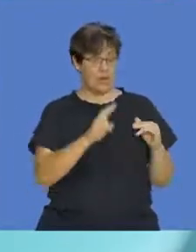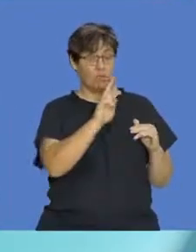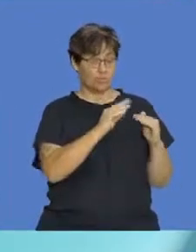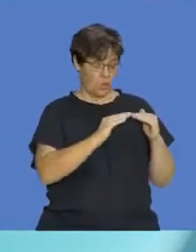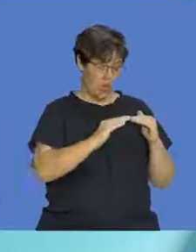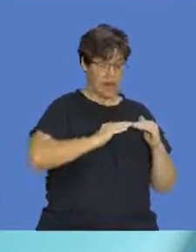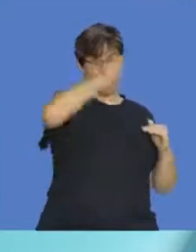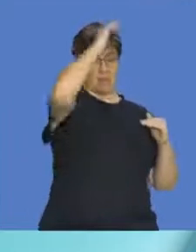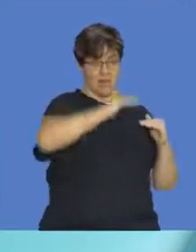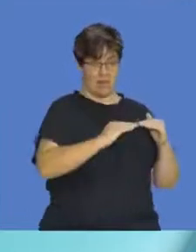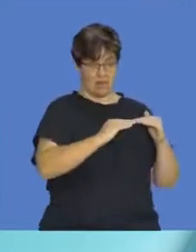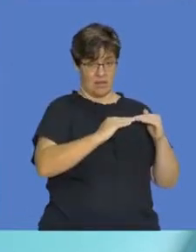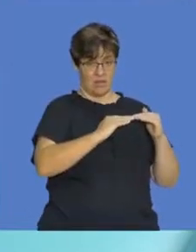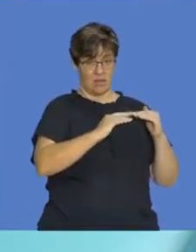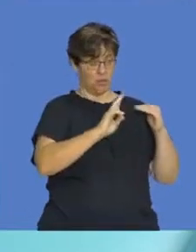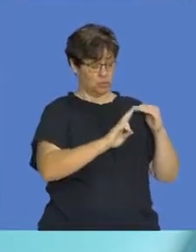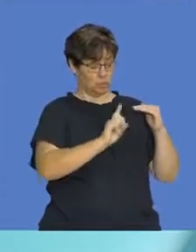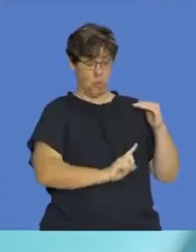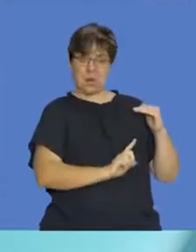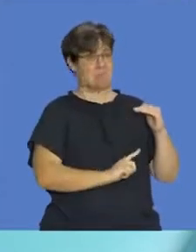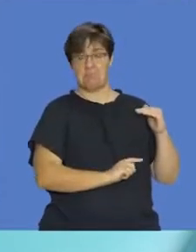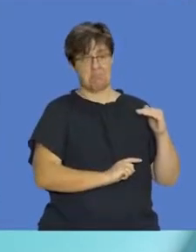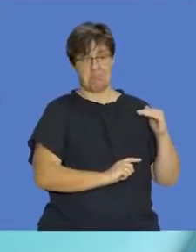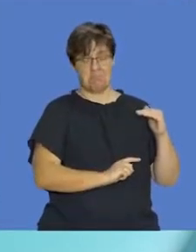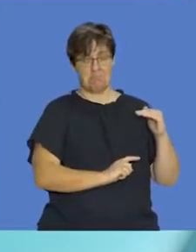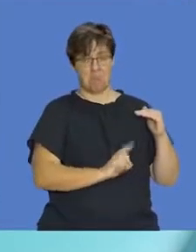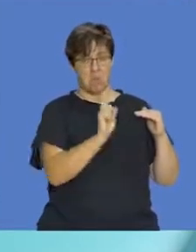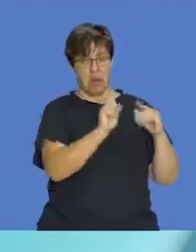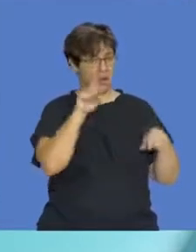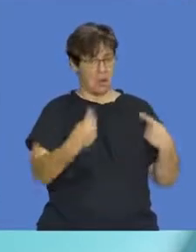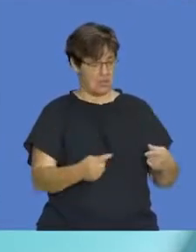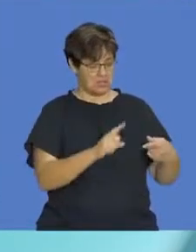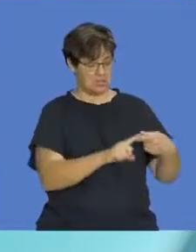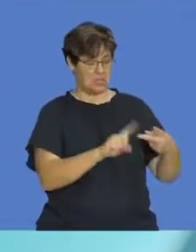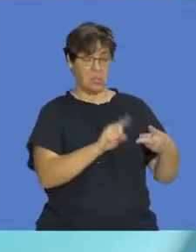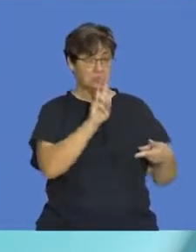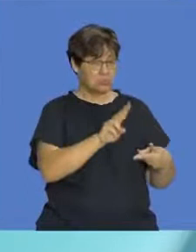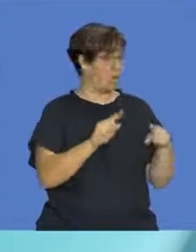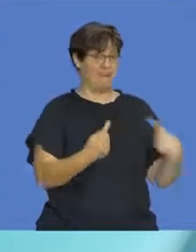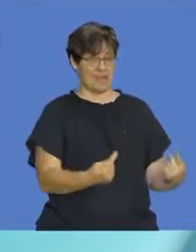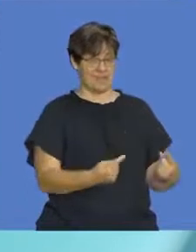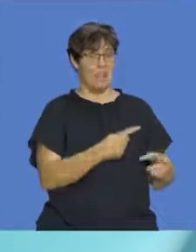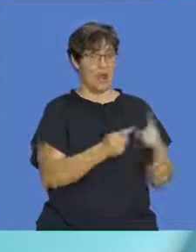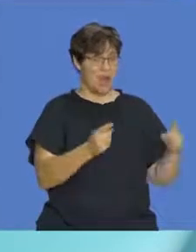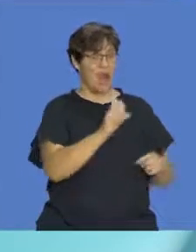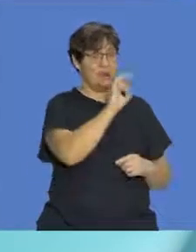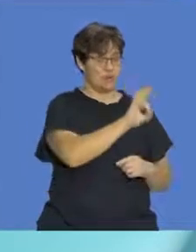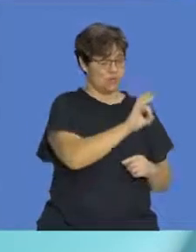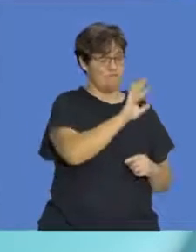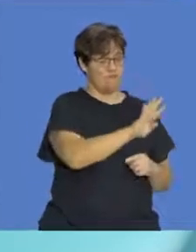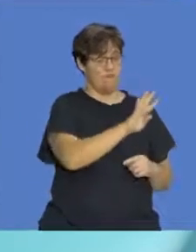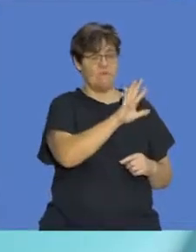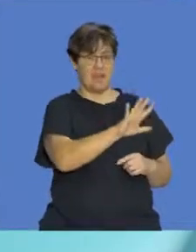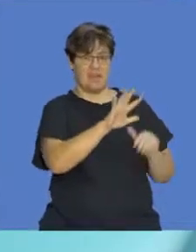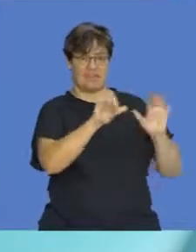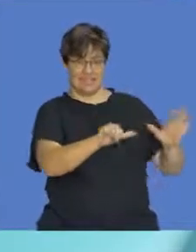2. So that means it can't be 1, it can't be 2. But if it's greater than 2, then it will be